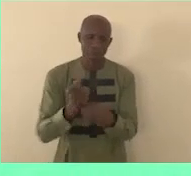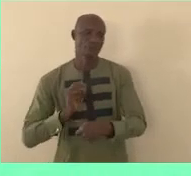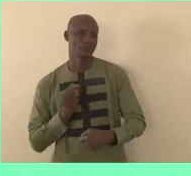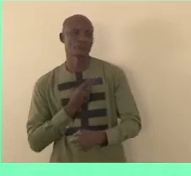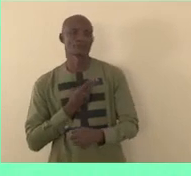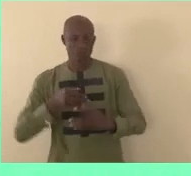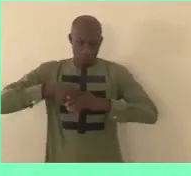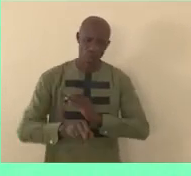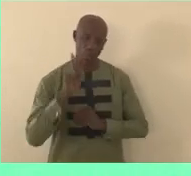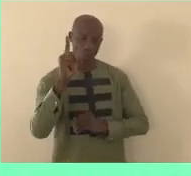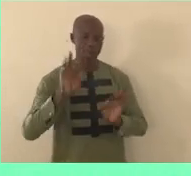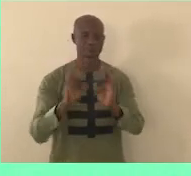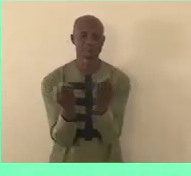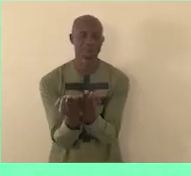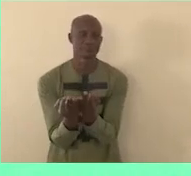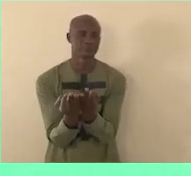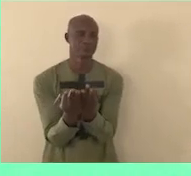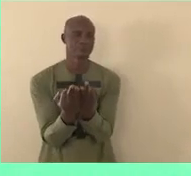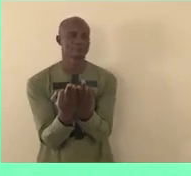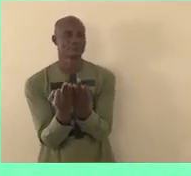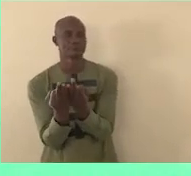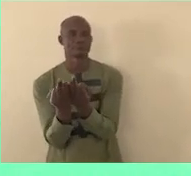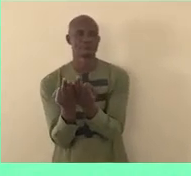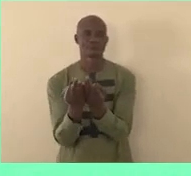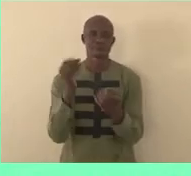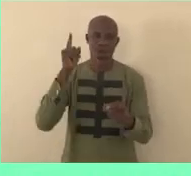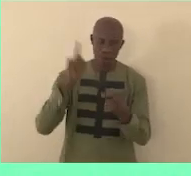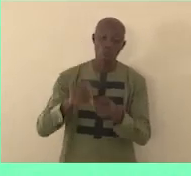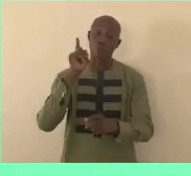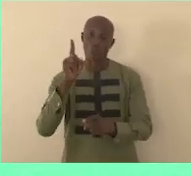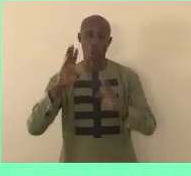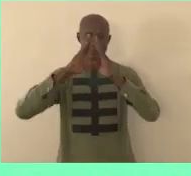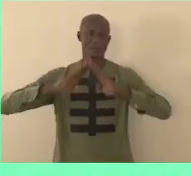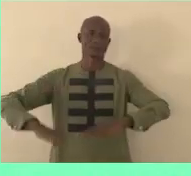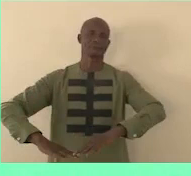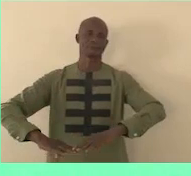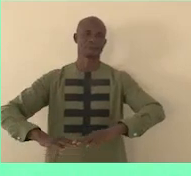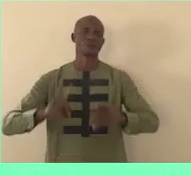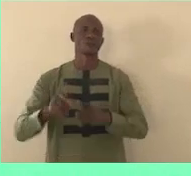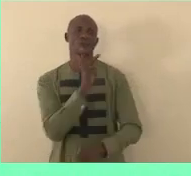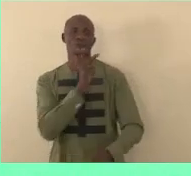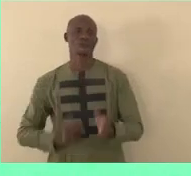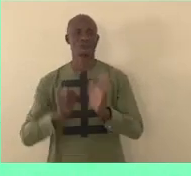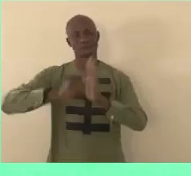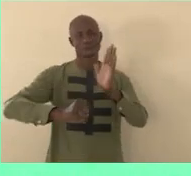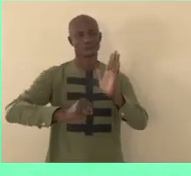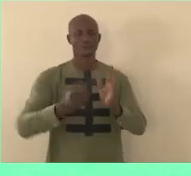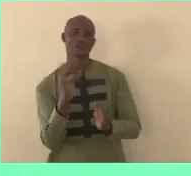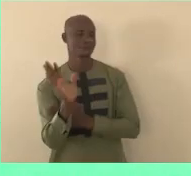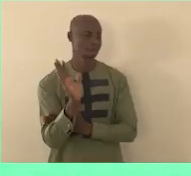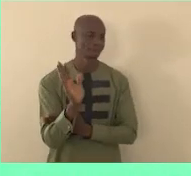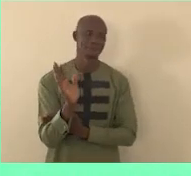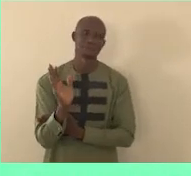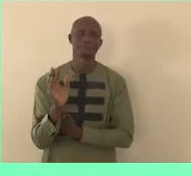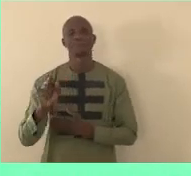us into one family. Some translations say into one household, one kinship of